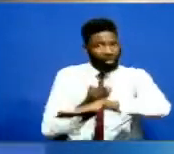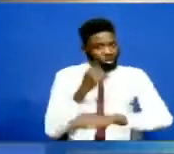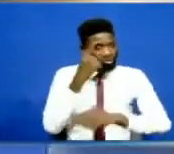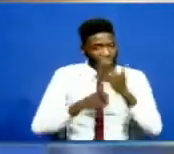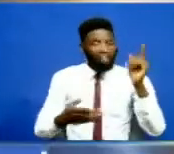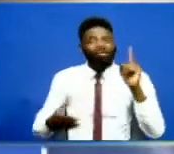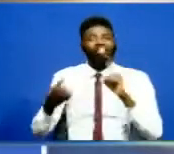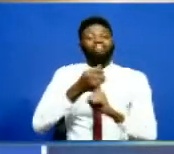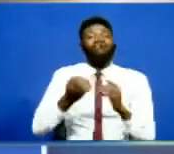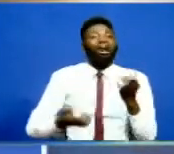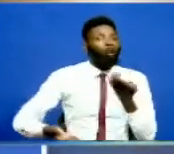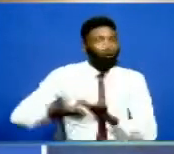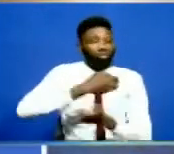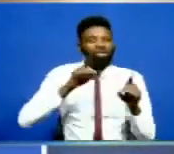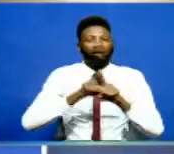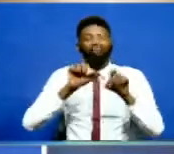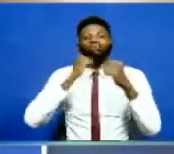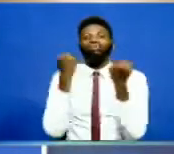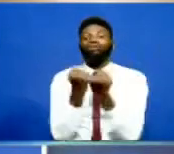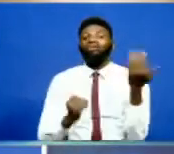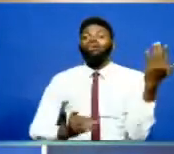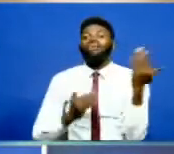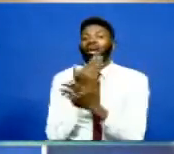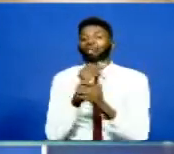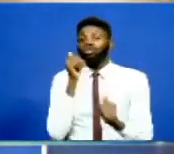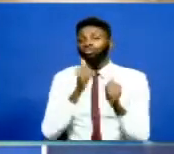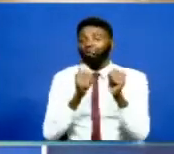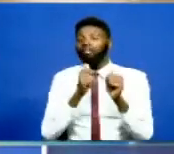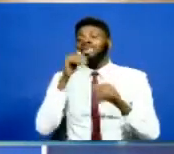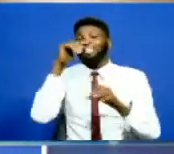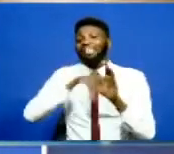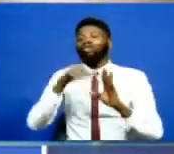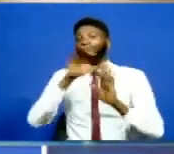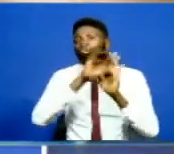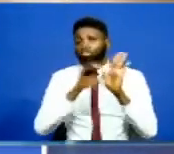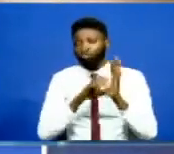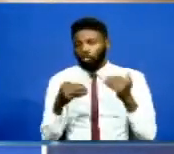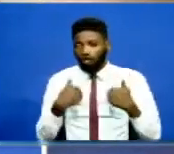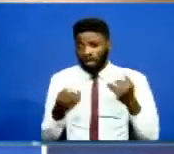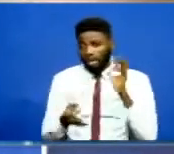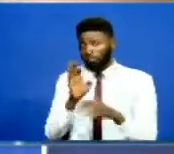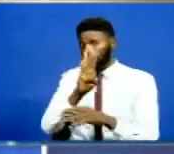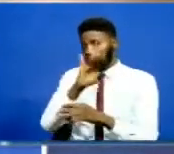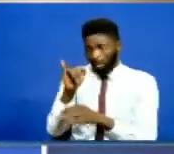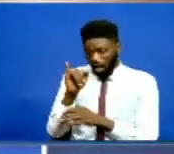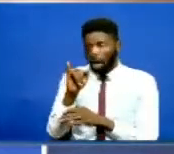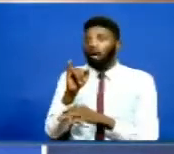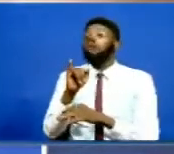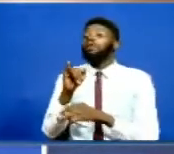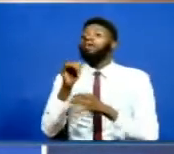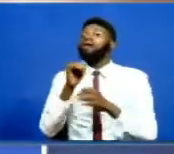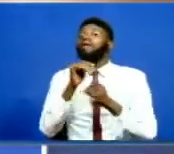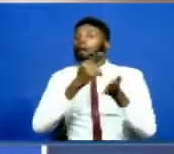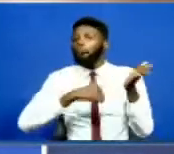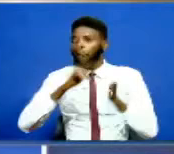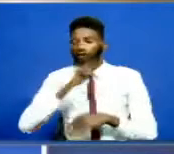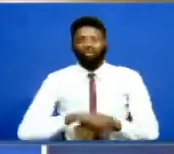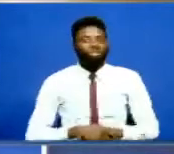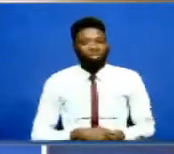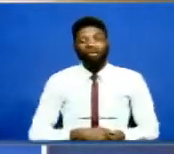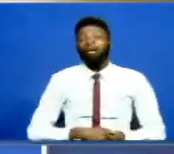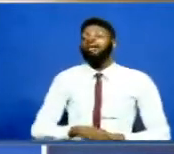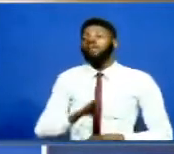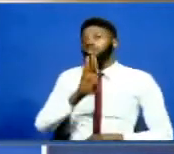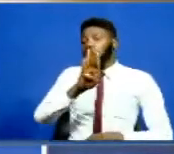and social rights guaranteed in the Constitution if the BBI proposals are adopted. The Constitution of Kenya Amendment